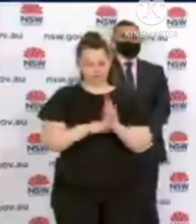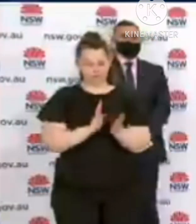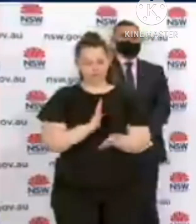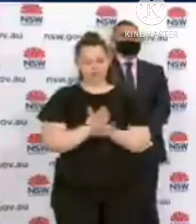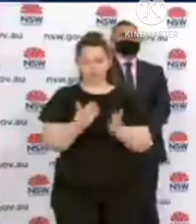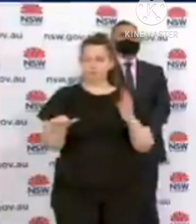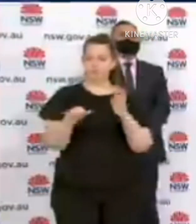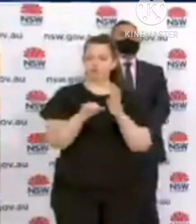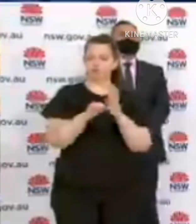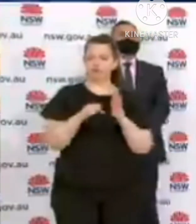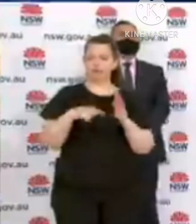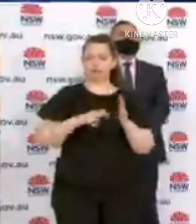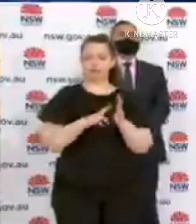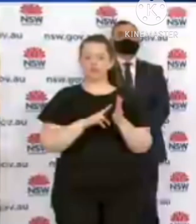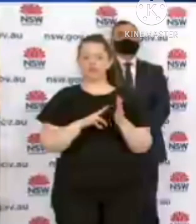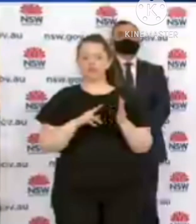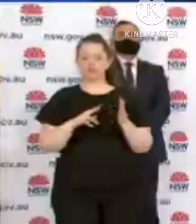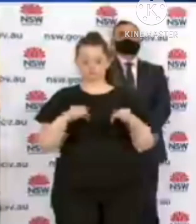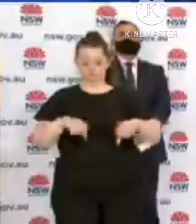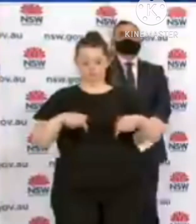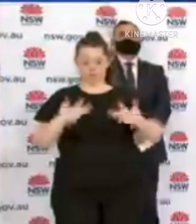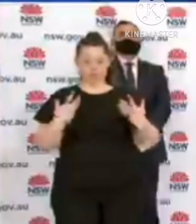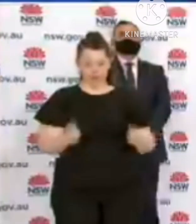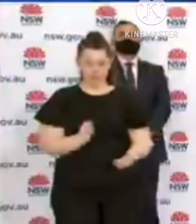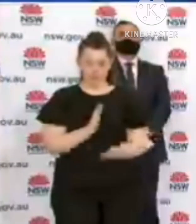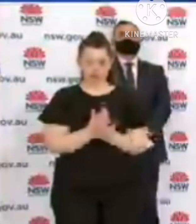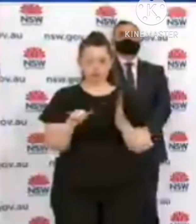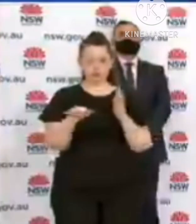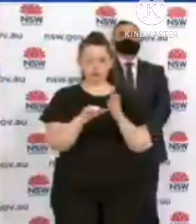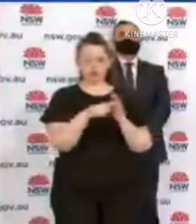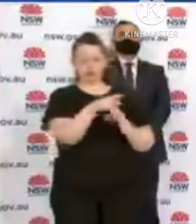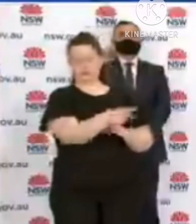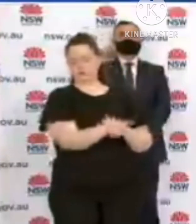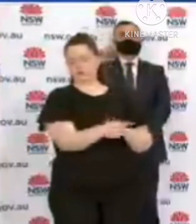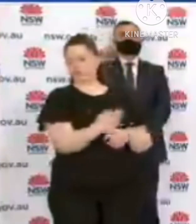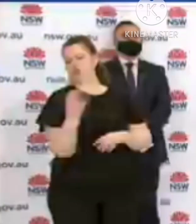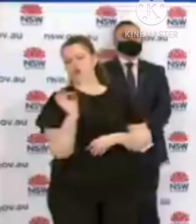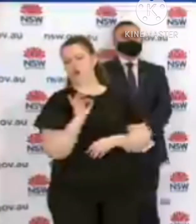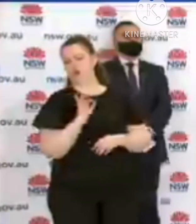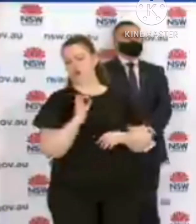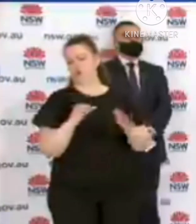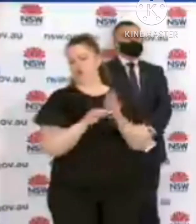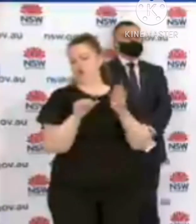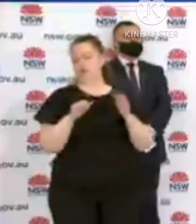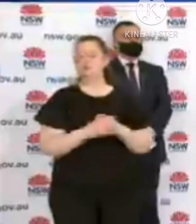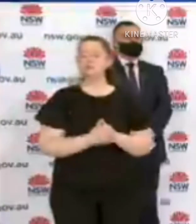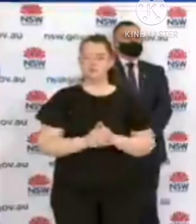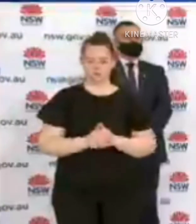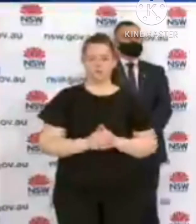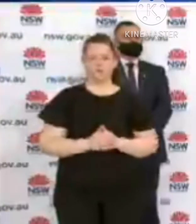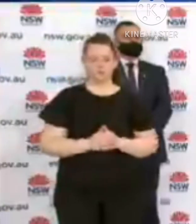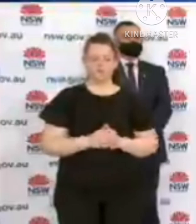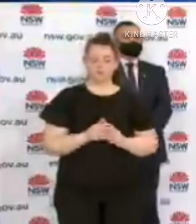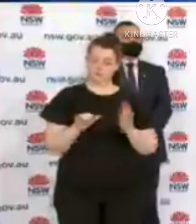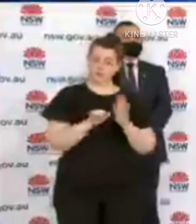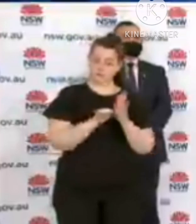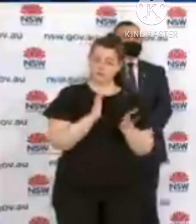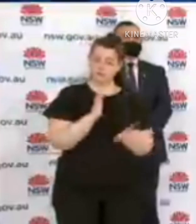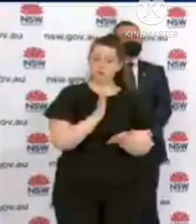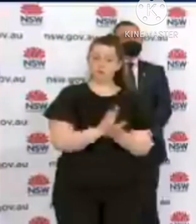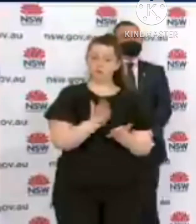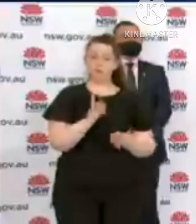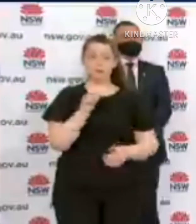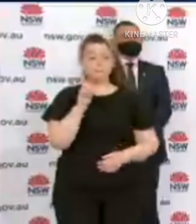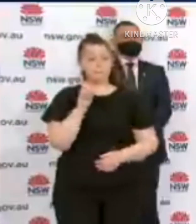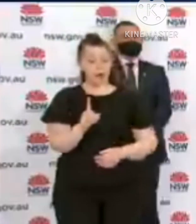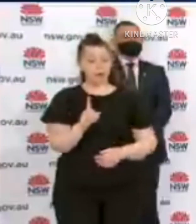ever seen. But not the harshest. However, we also know that unfortunately it only takes a small number of people to do the wrong thing